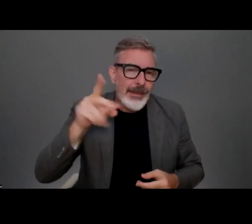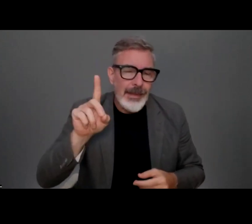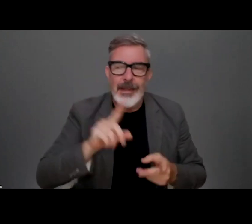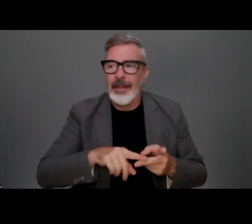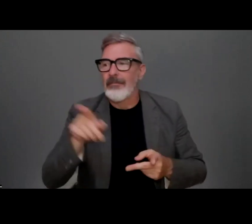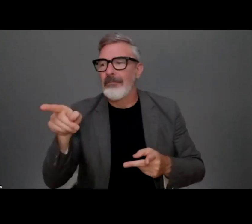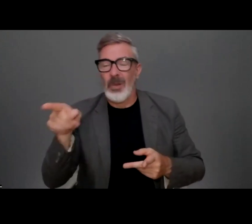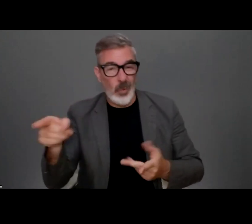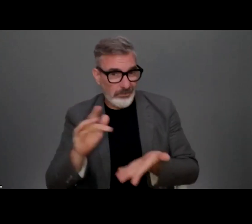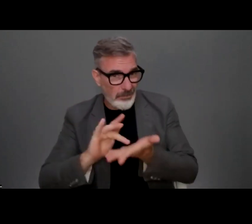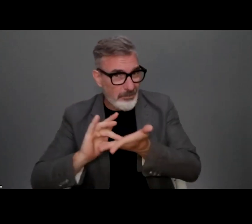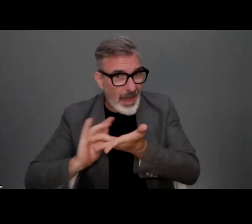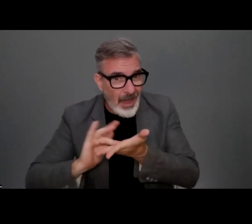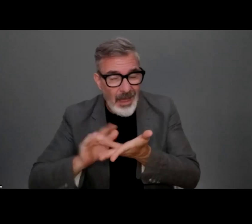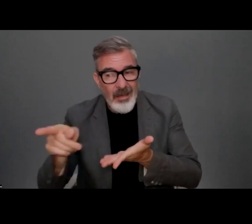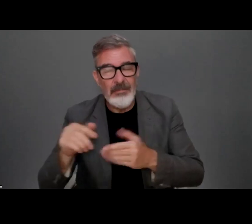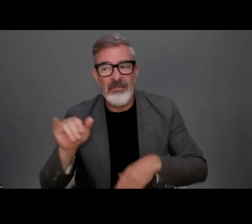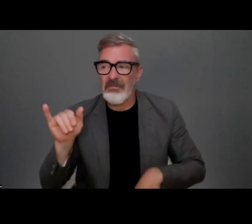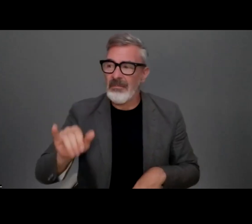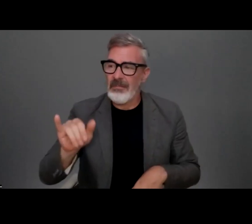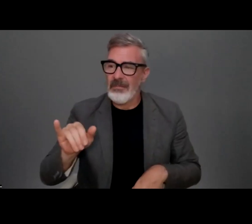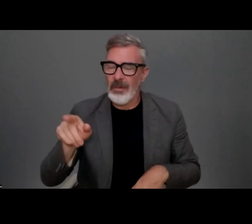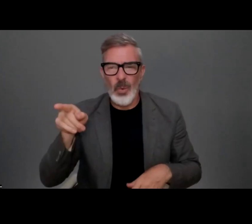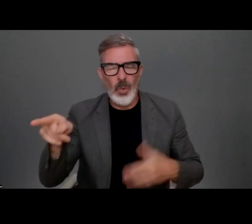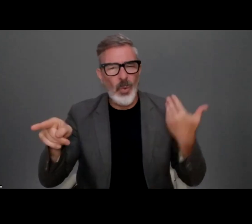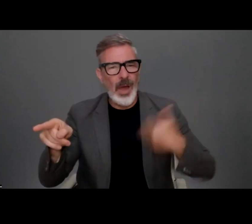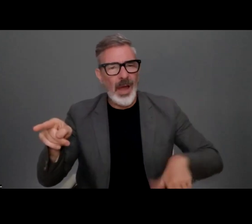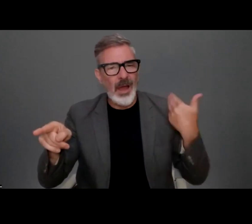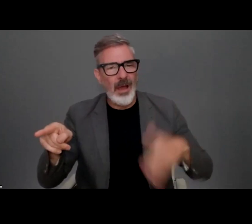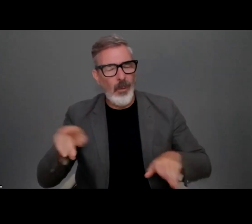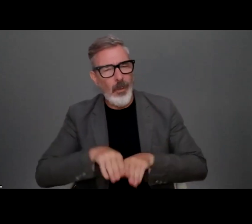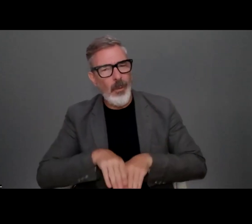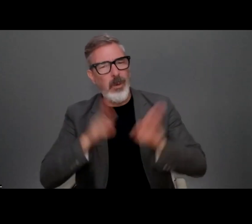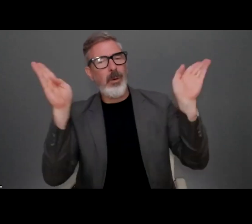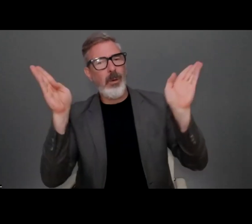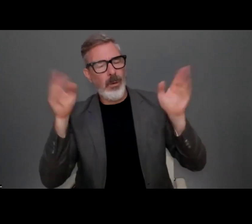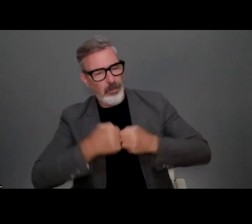the room to being, I guess, warming the room maybe.